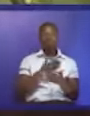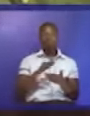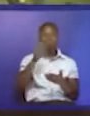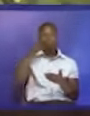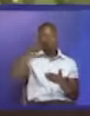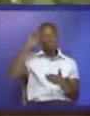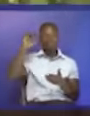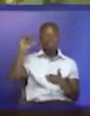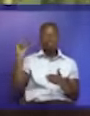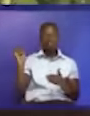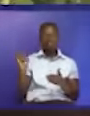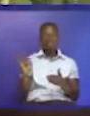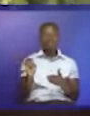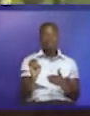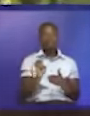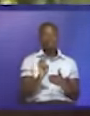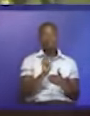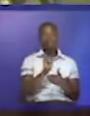forever.